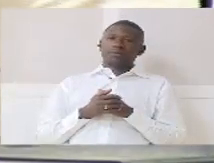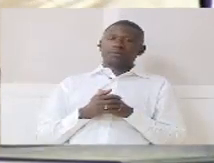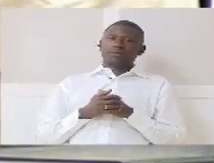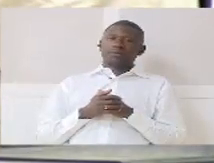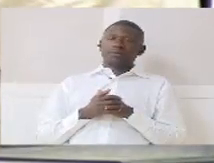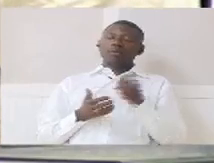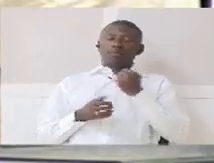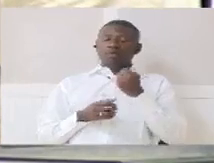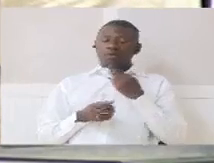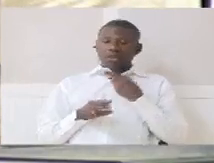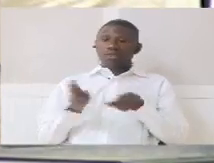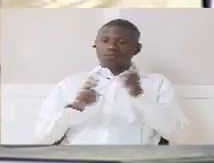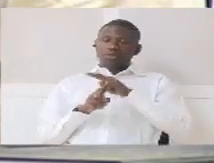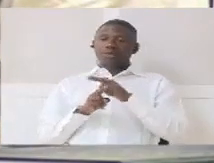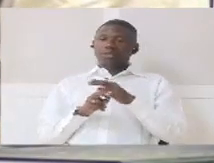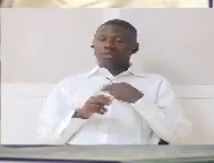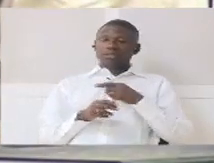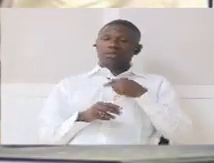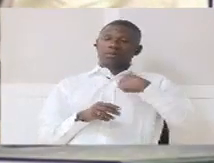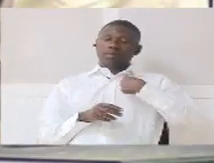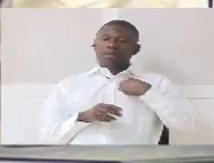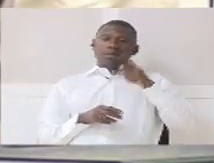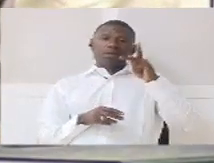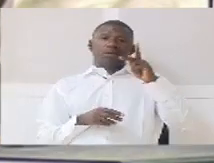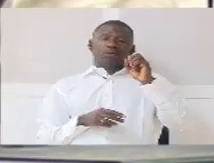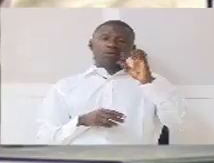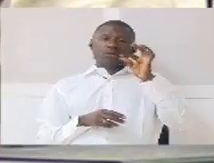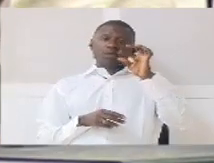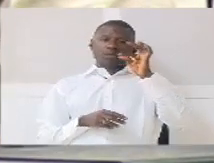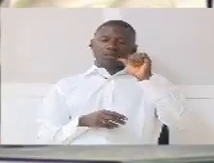of tan. Because they reported him saying that it is Korta who